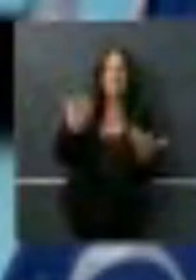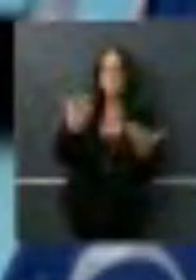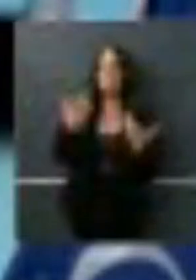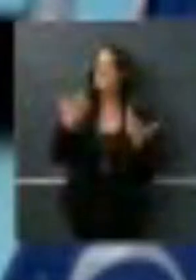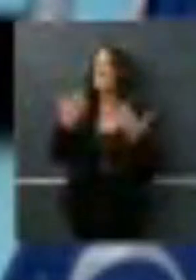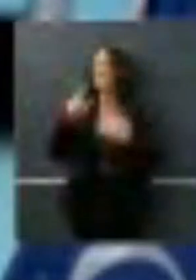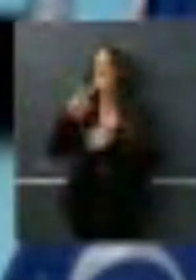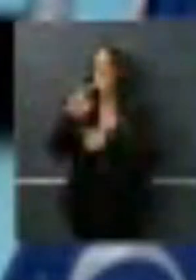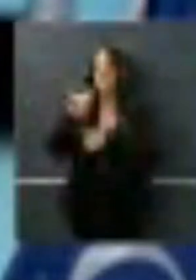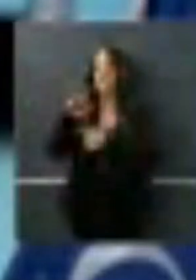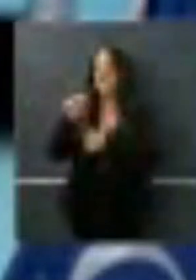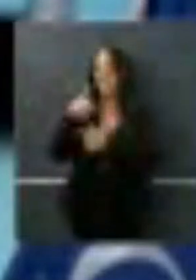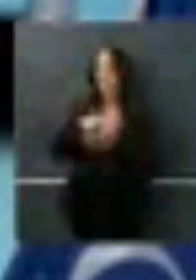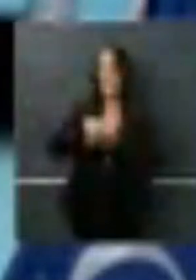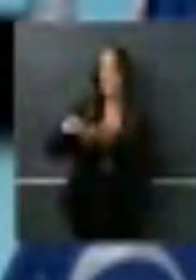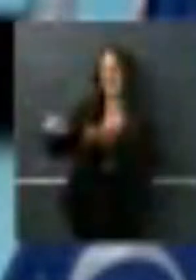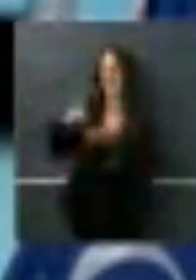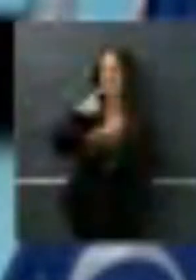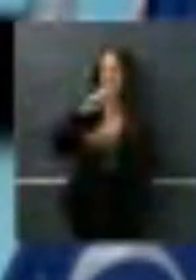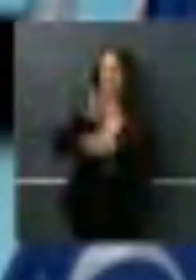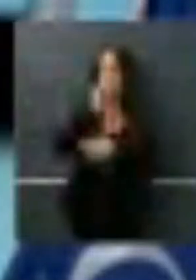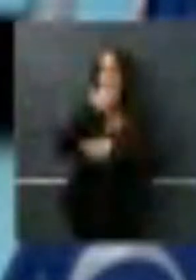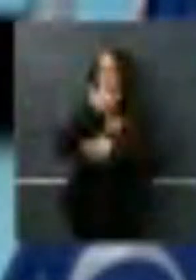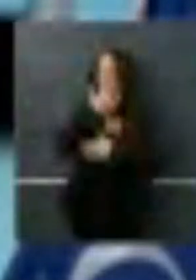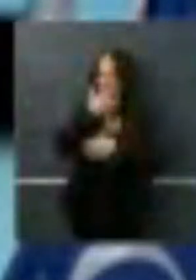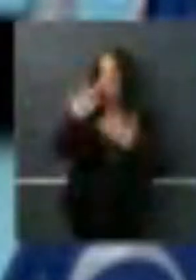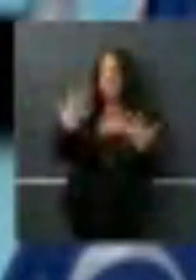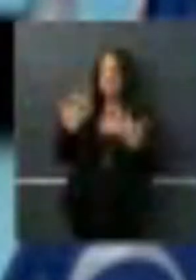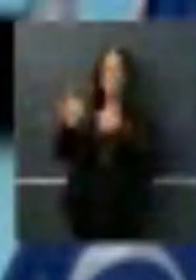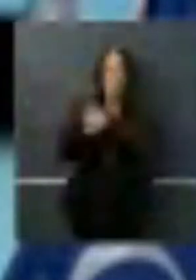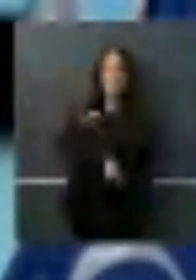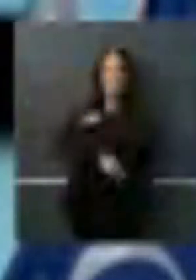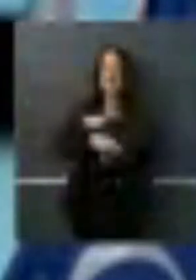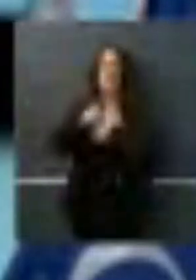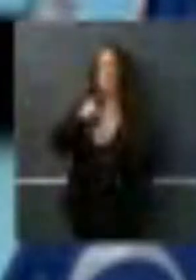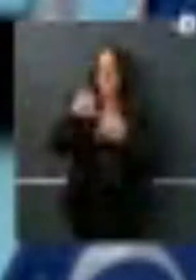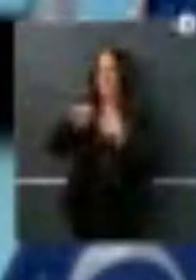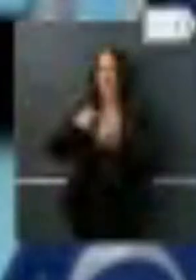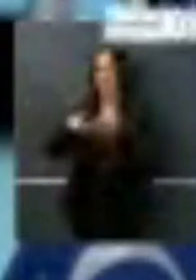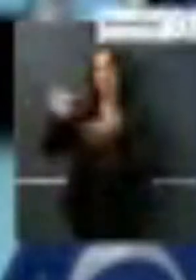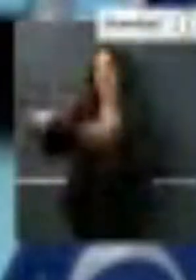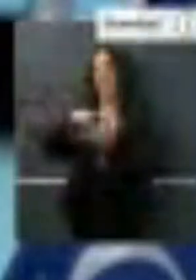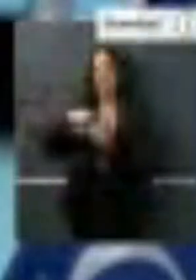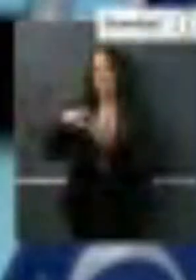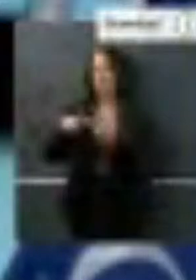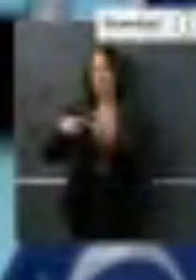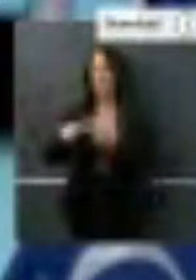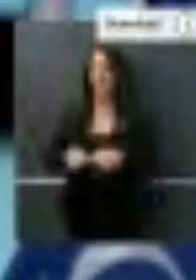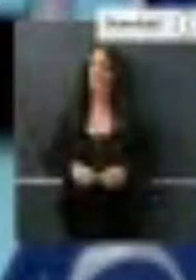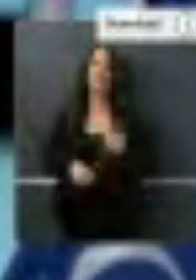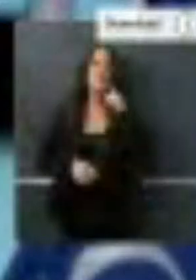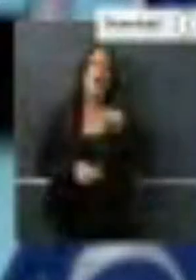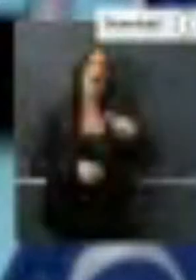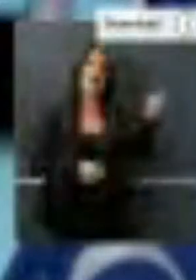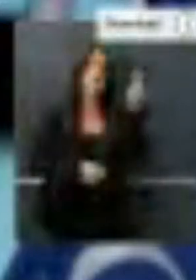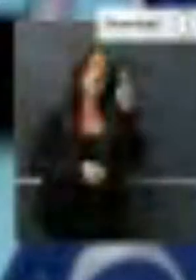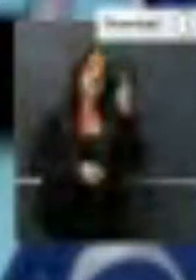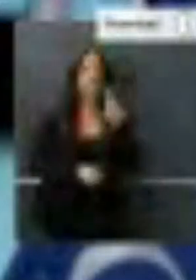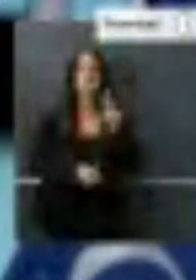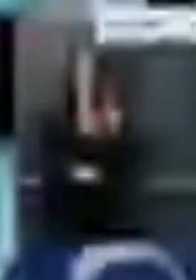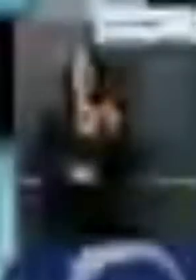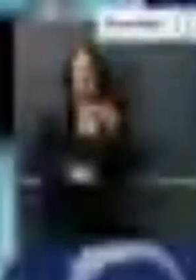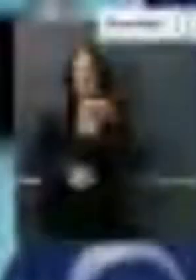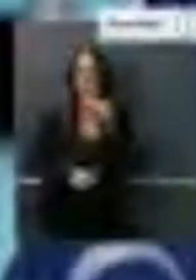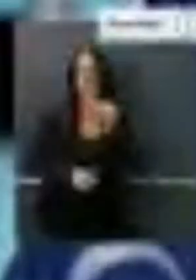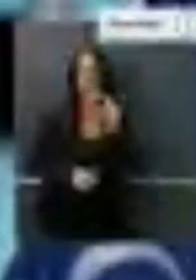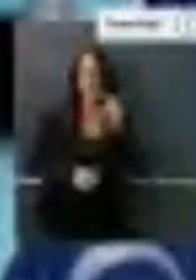those direct payments any longer in the state of California. And we are assured that you will be able to claw back